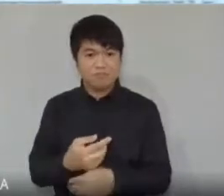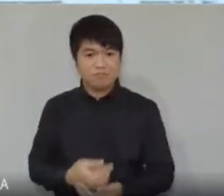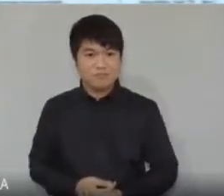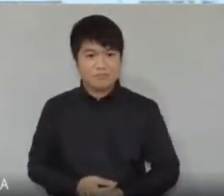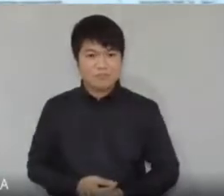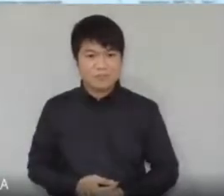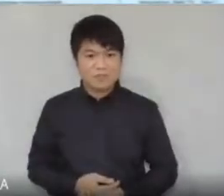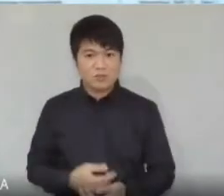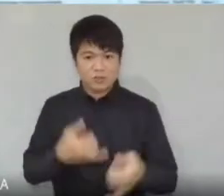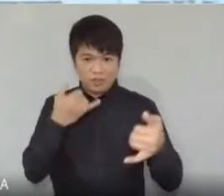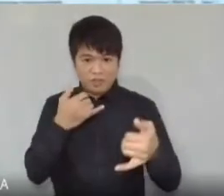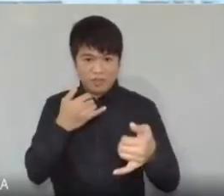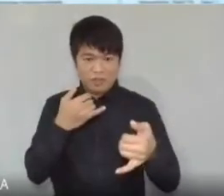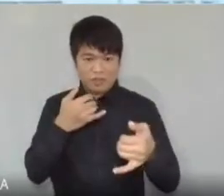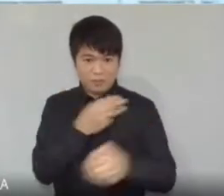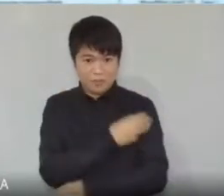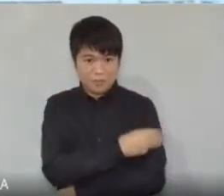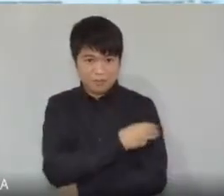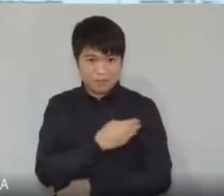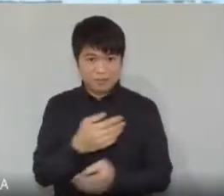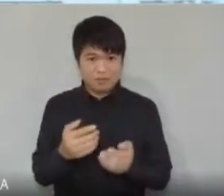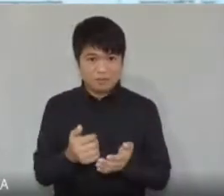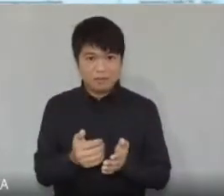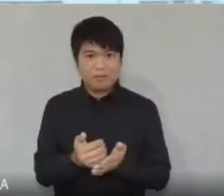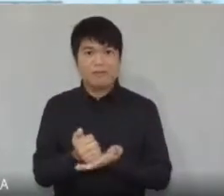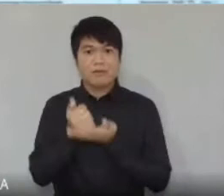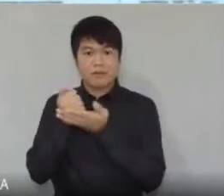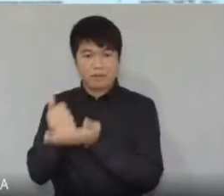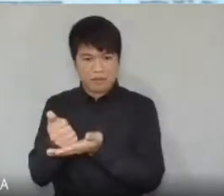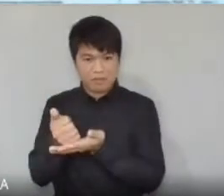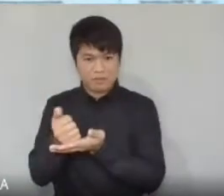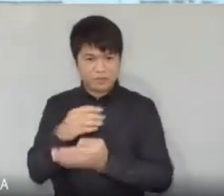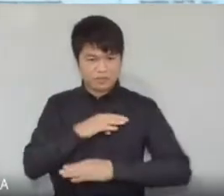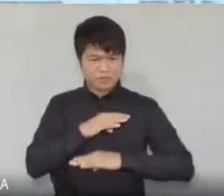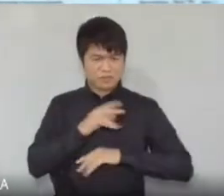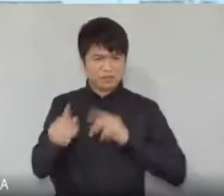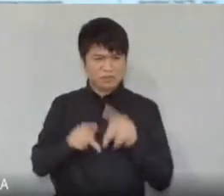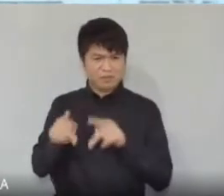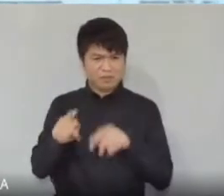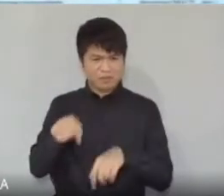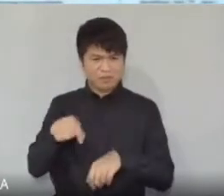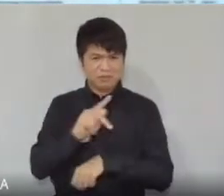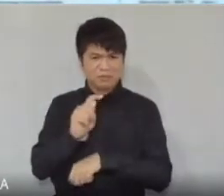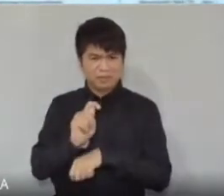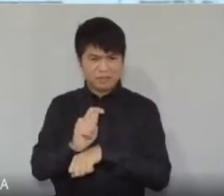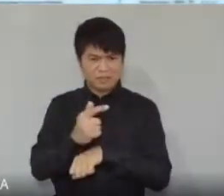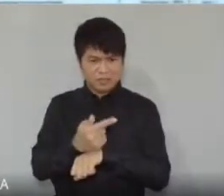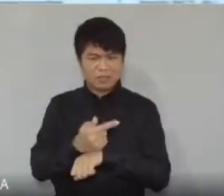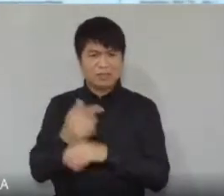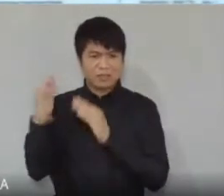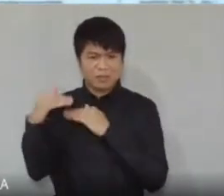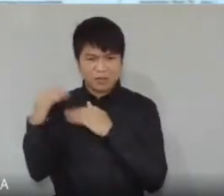will be with us. Telemedicine had been supported by our LCE, our local